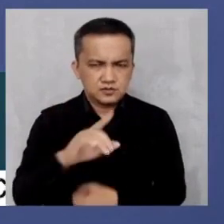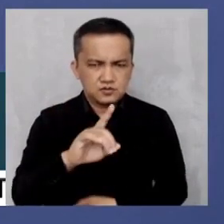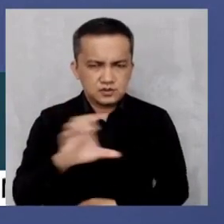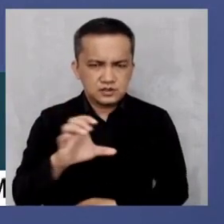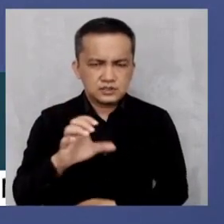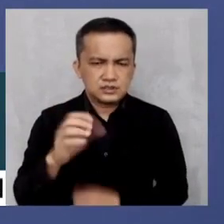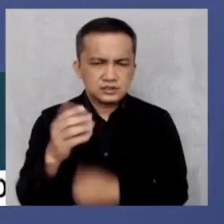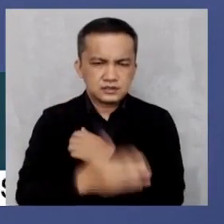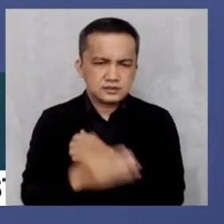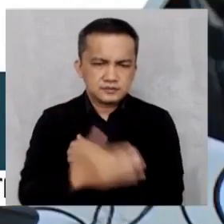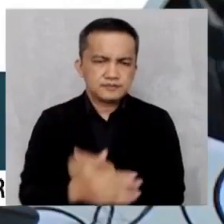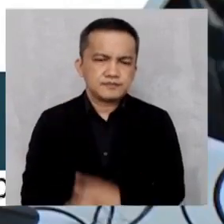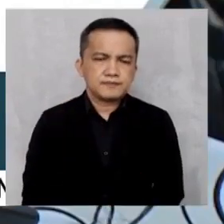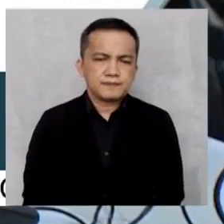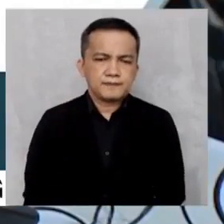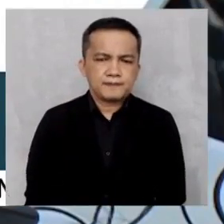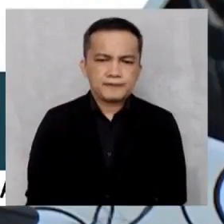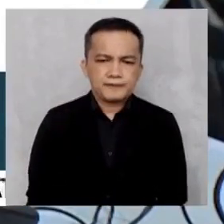countries.